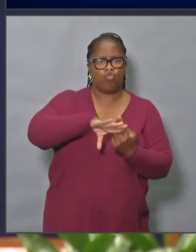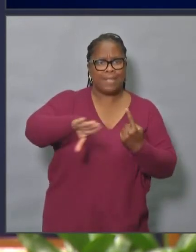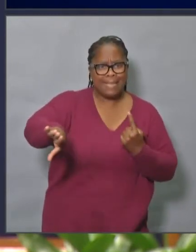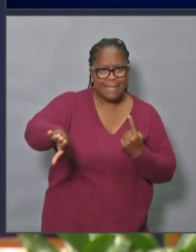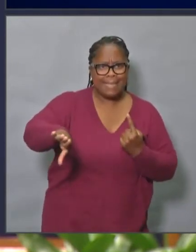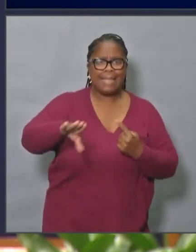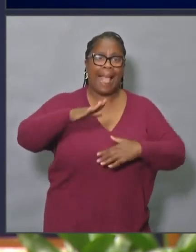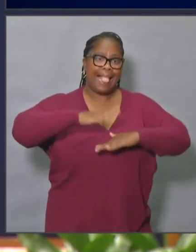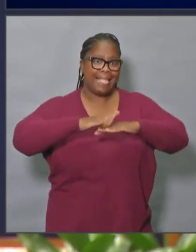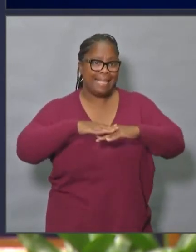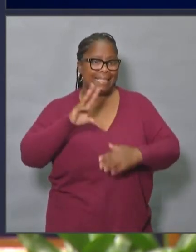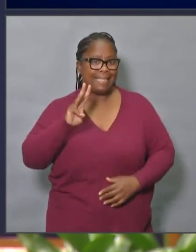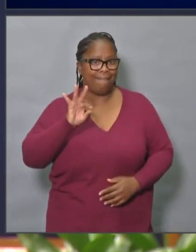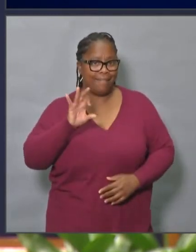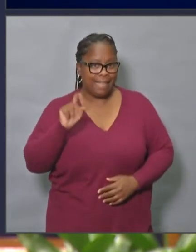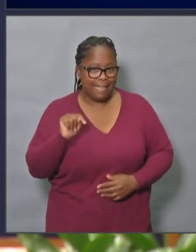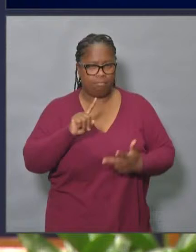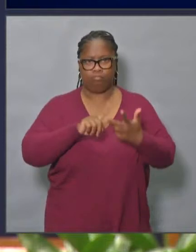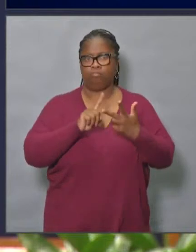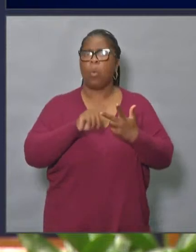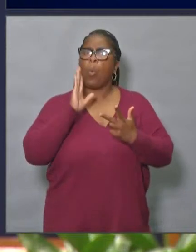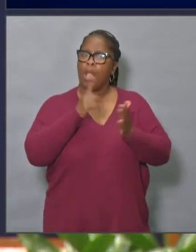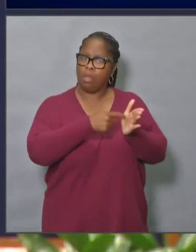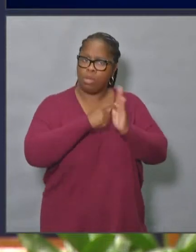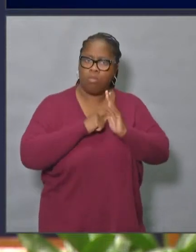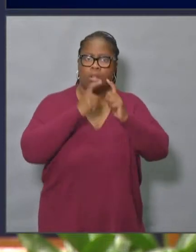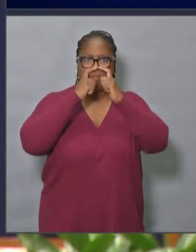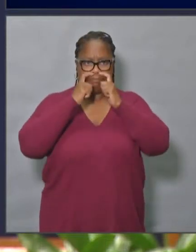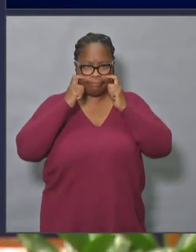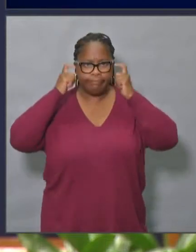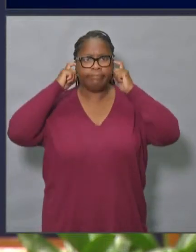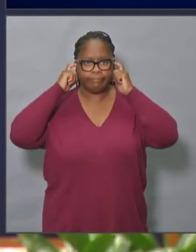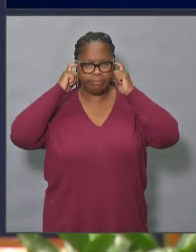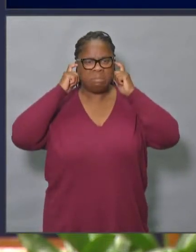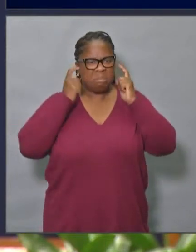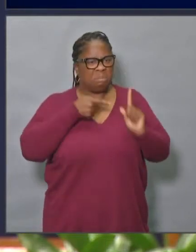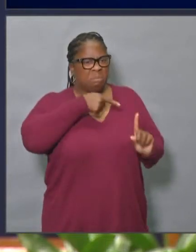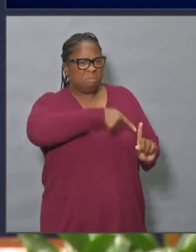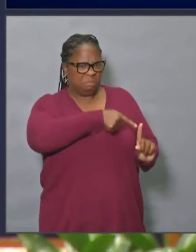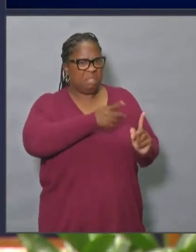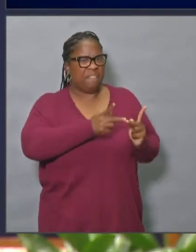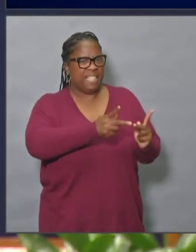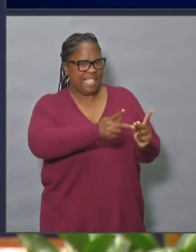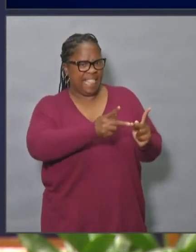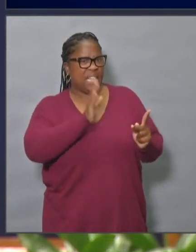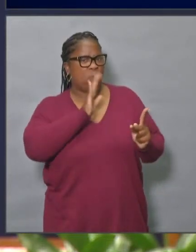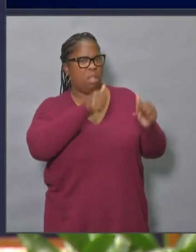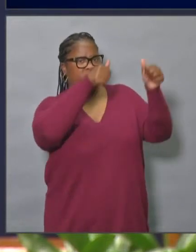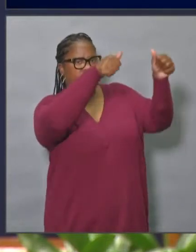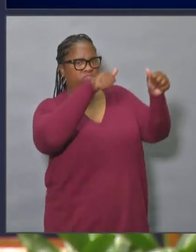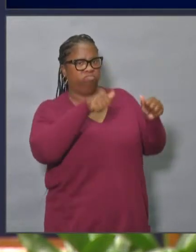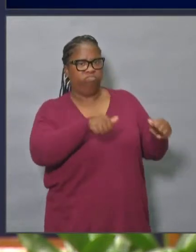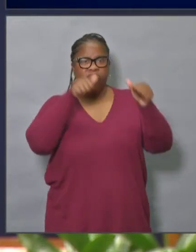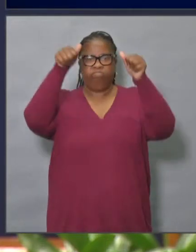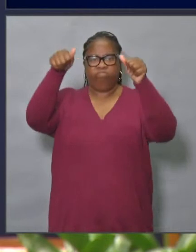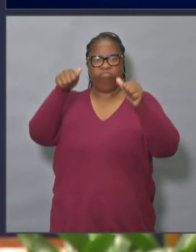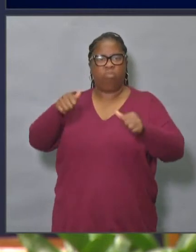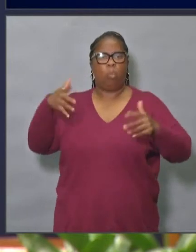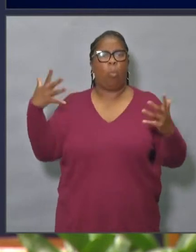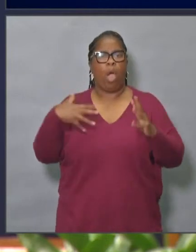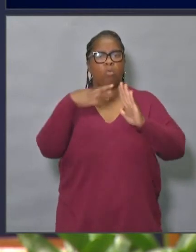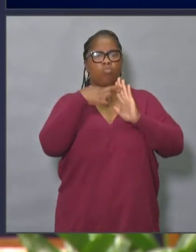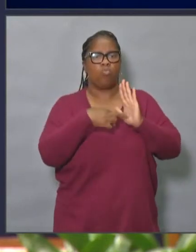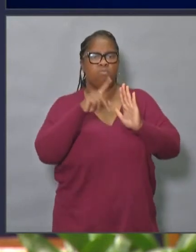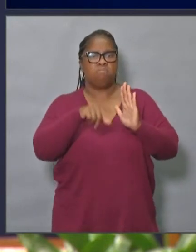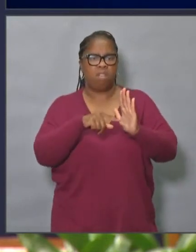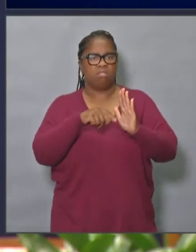face masks at all times, and signs will be posted with additional rules at each of the facilities and shared with